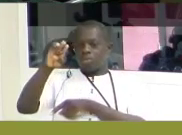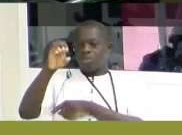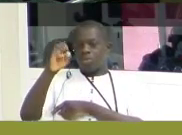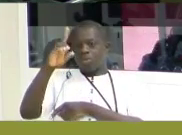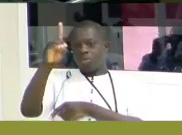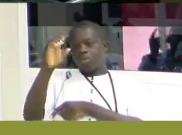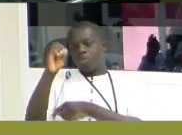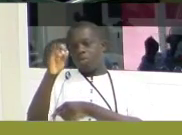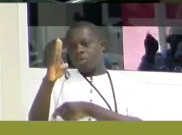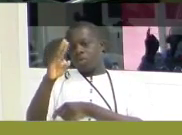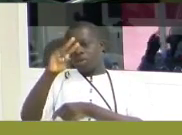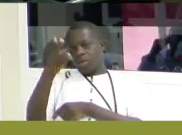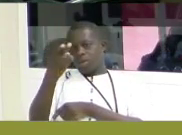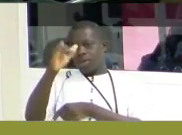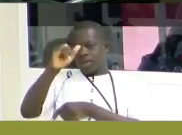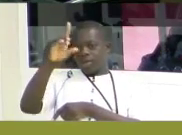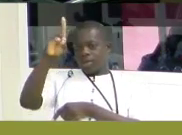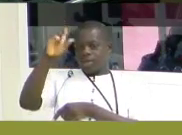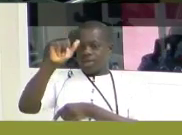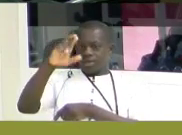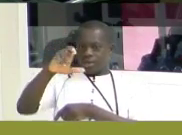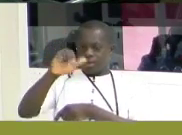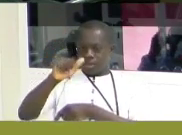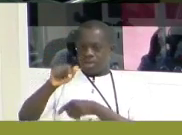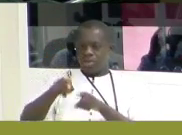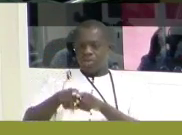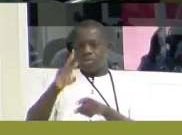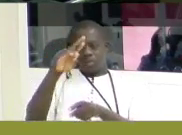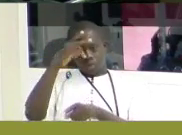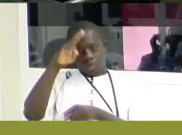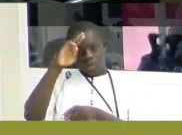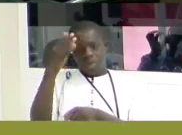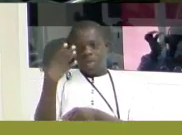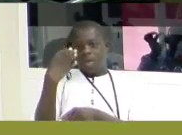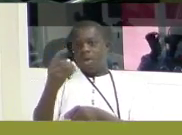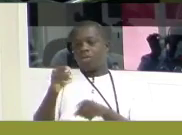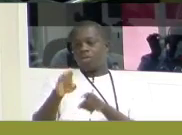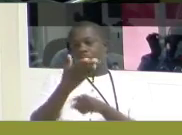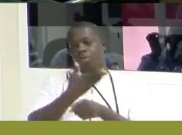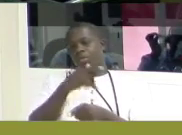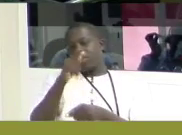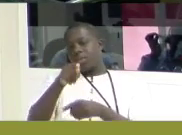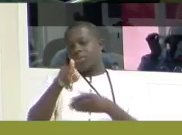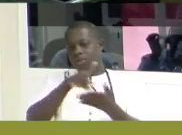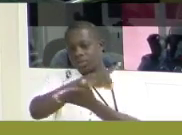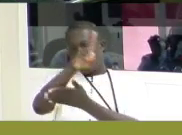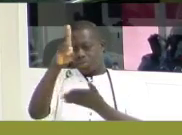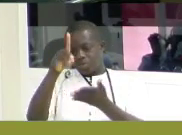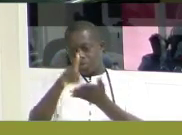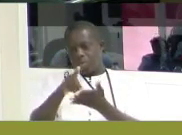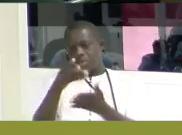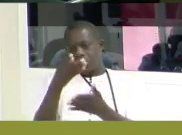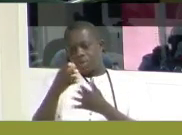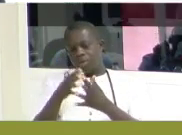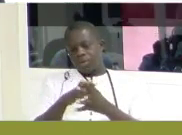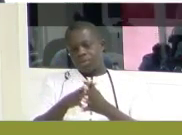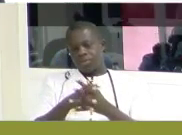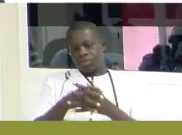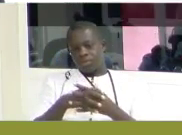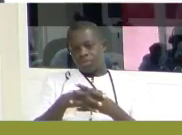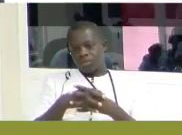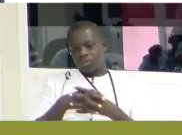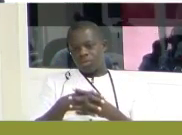it was when the Freedom newspaper website was hacked. That's how they retrieved it. That document, yes. So you